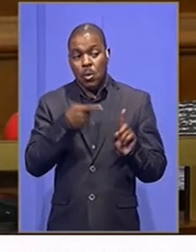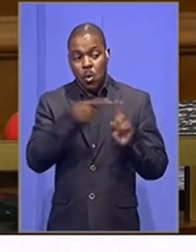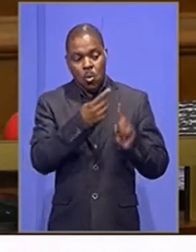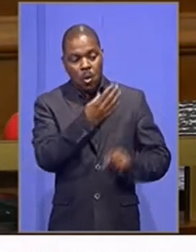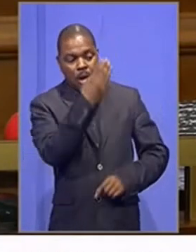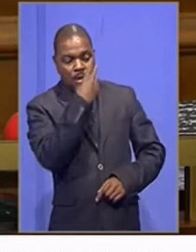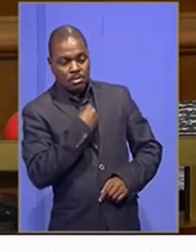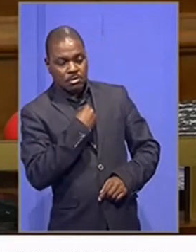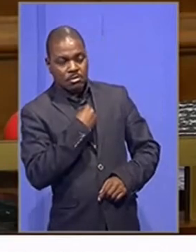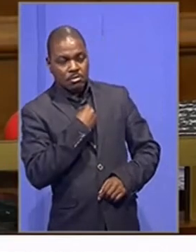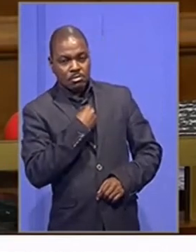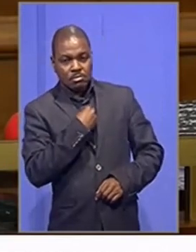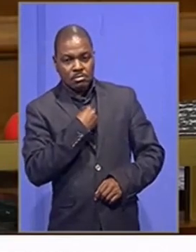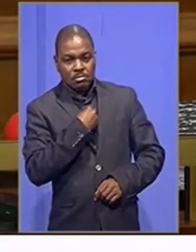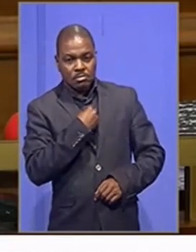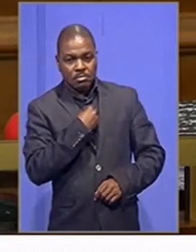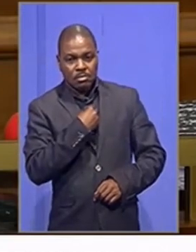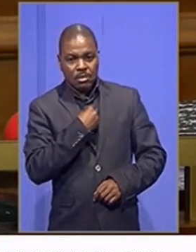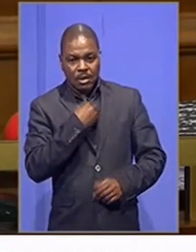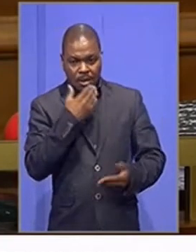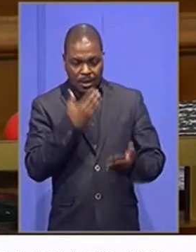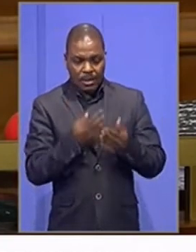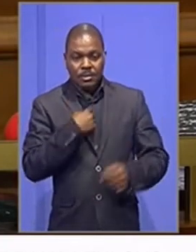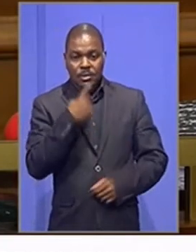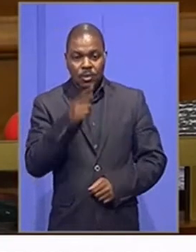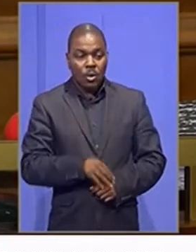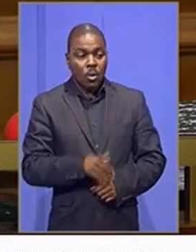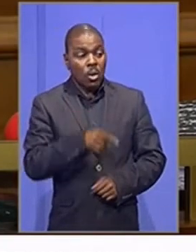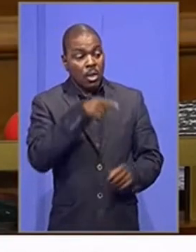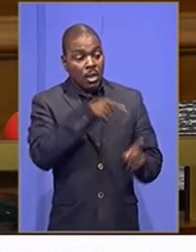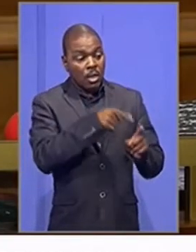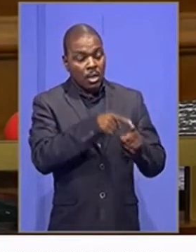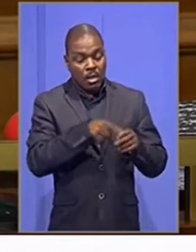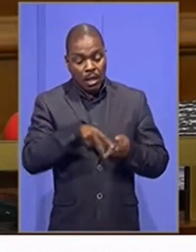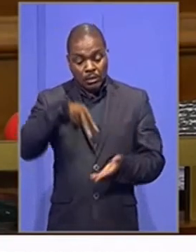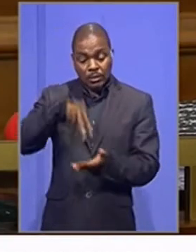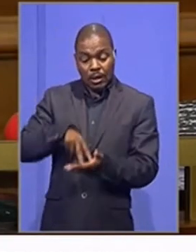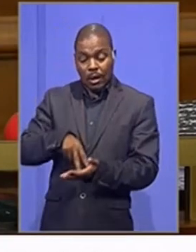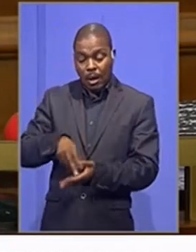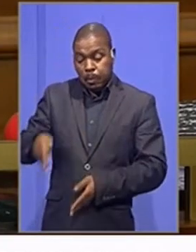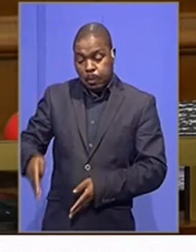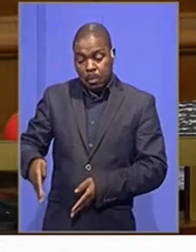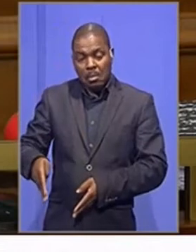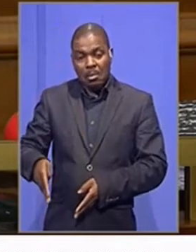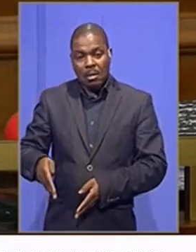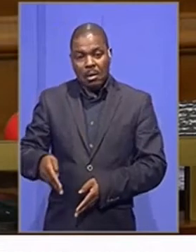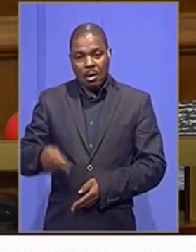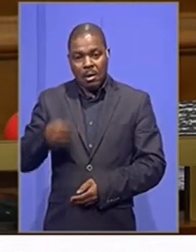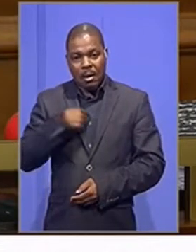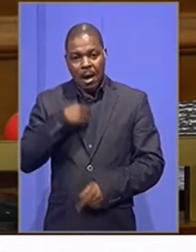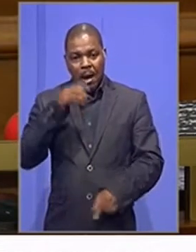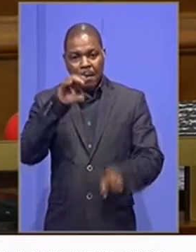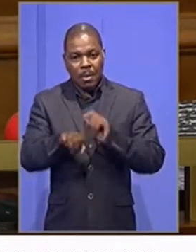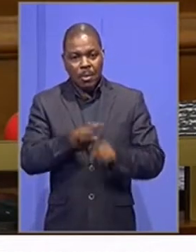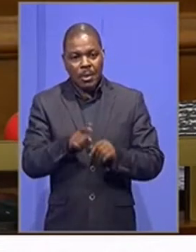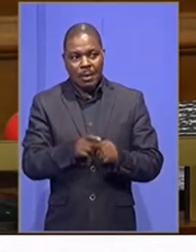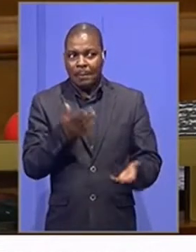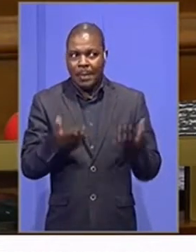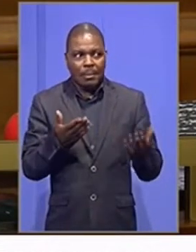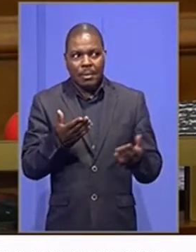me, can I just say that when he stood next to me, I realized that my husband must have been